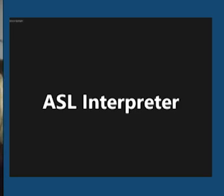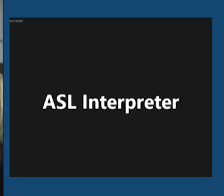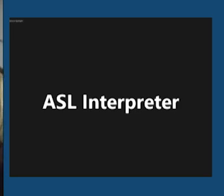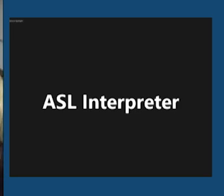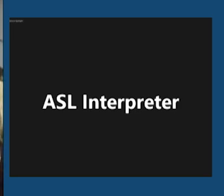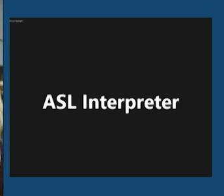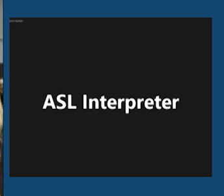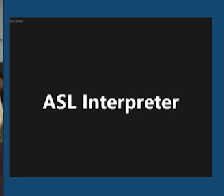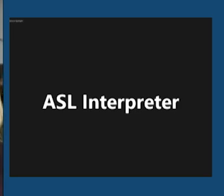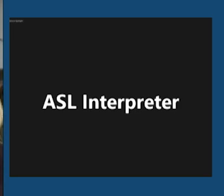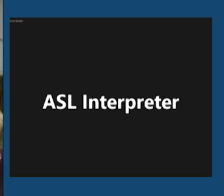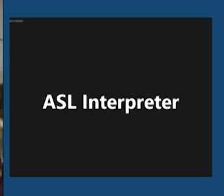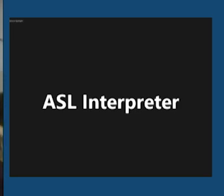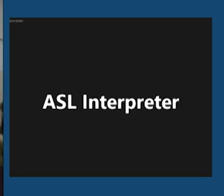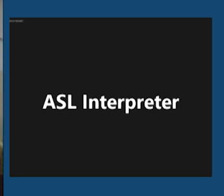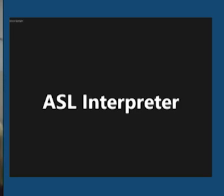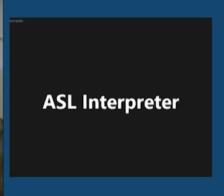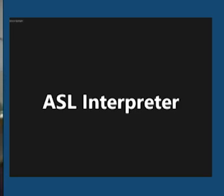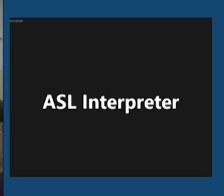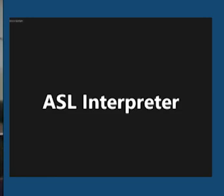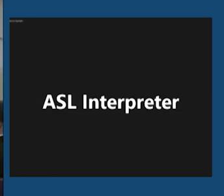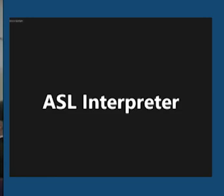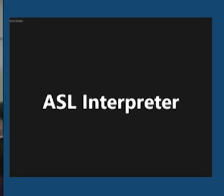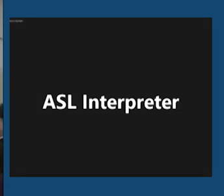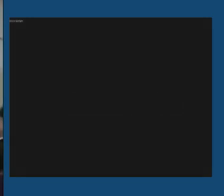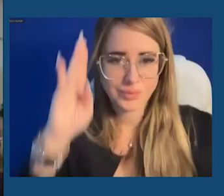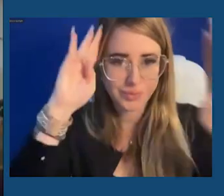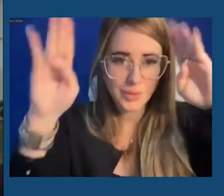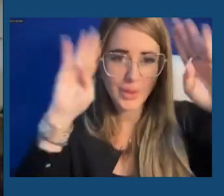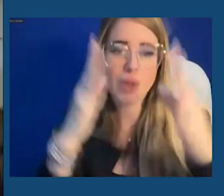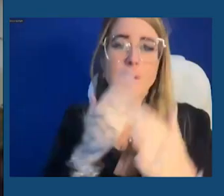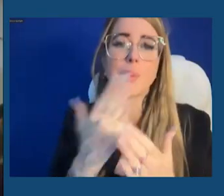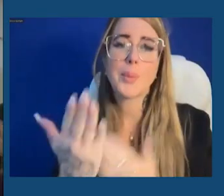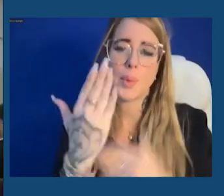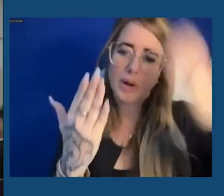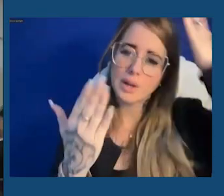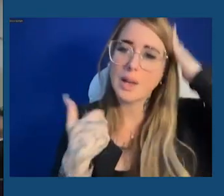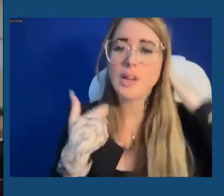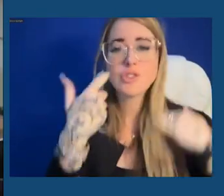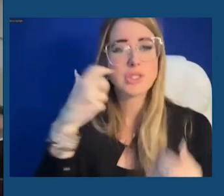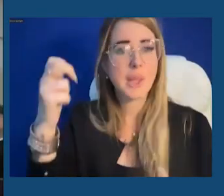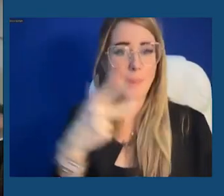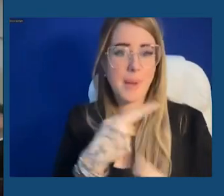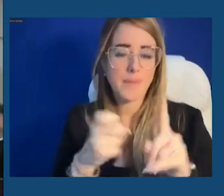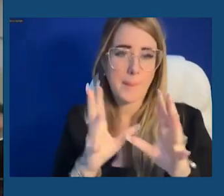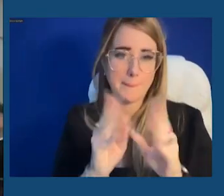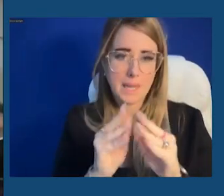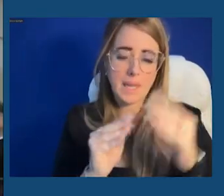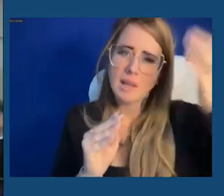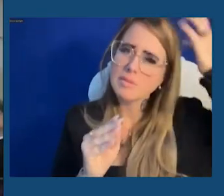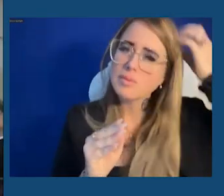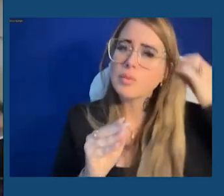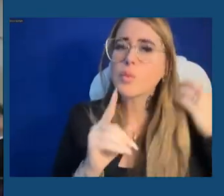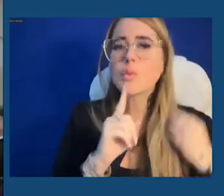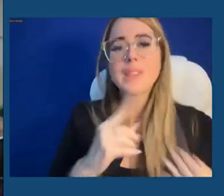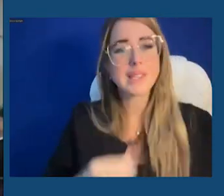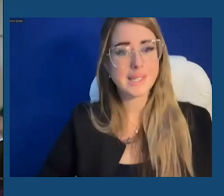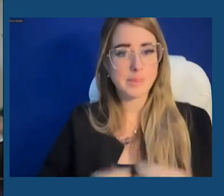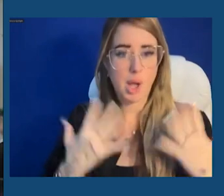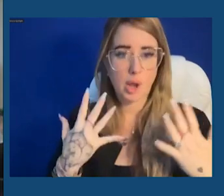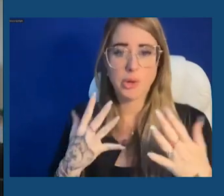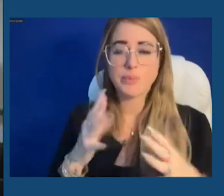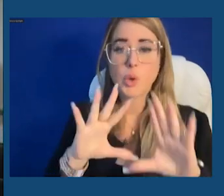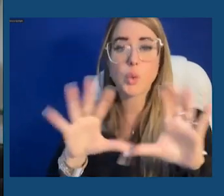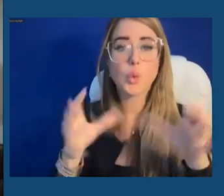Good morning, everyone. I just came from a meeting that was so inspiring to me. A group of dedicated professionals who've been